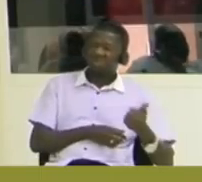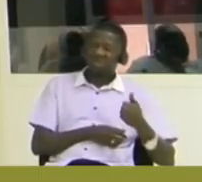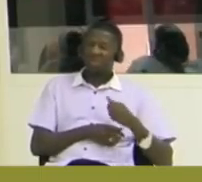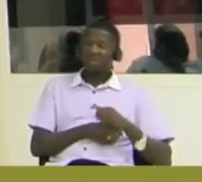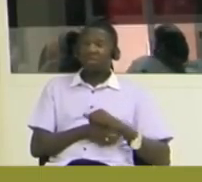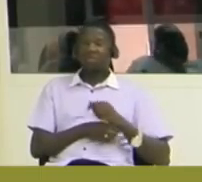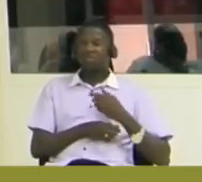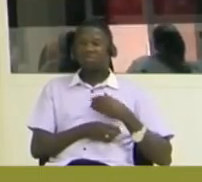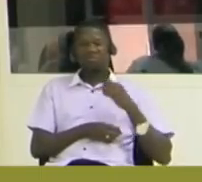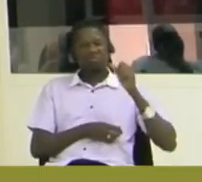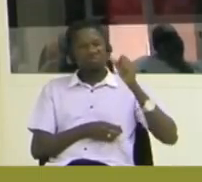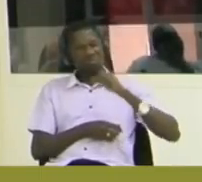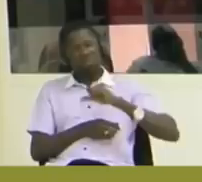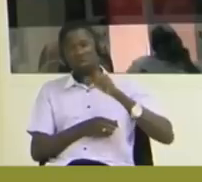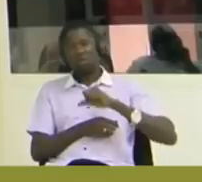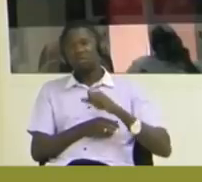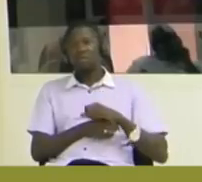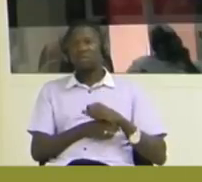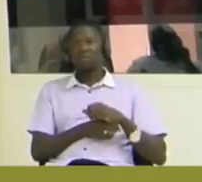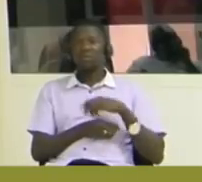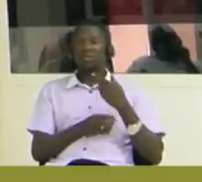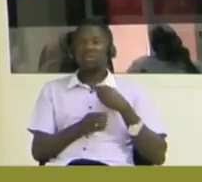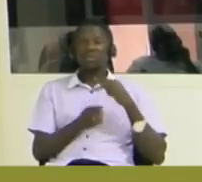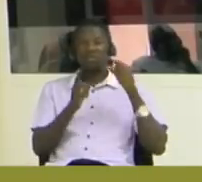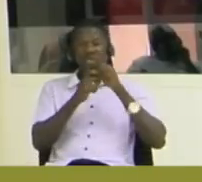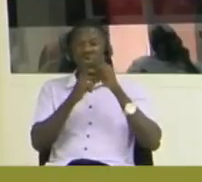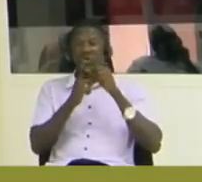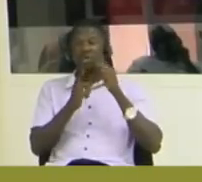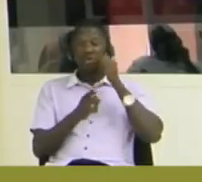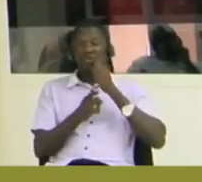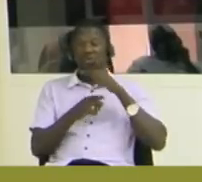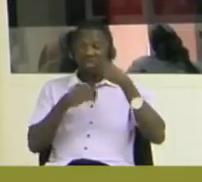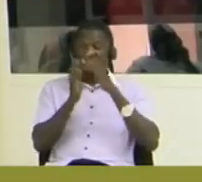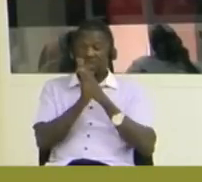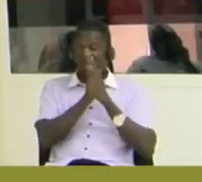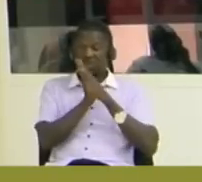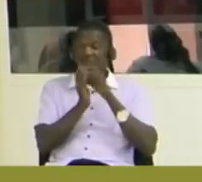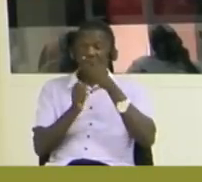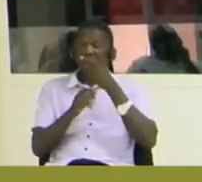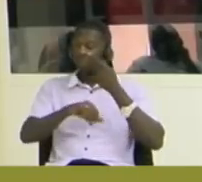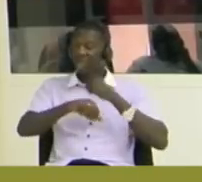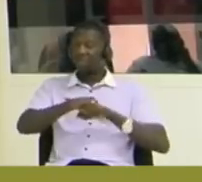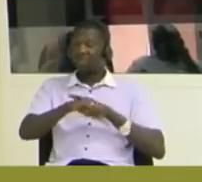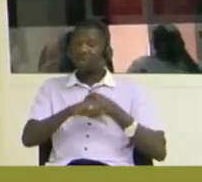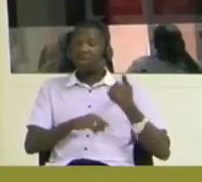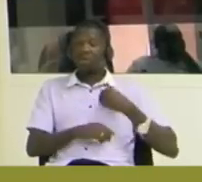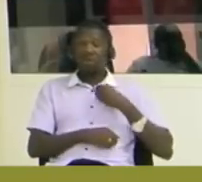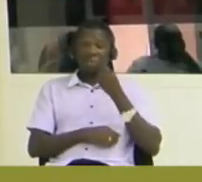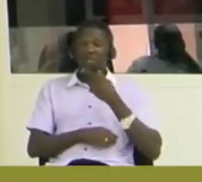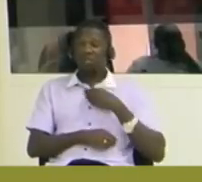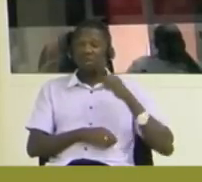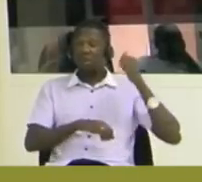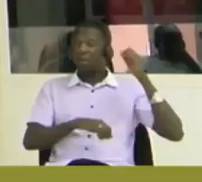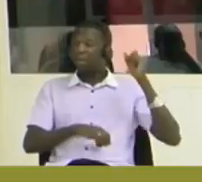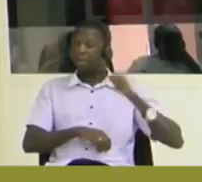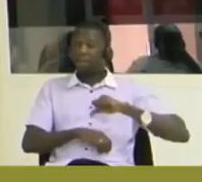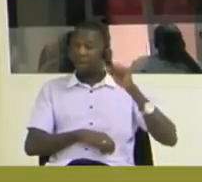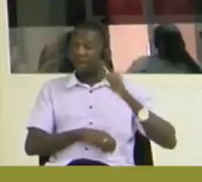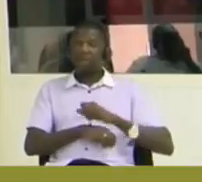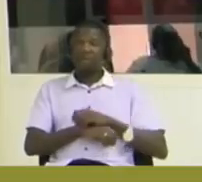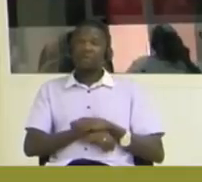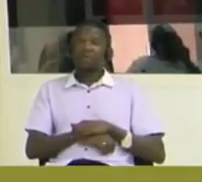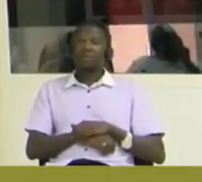callous. That's those are the adjectives that were used against you at the time. People said you were brutal. Was